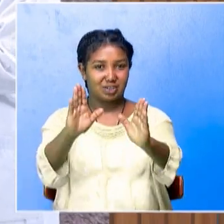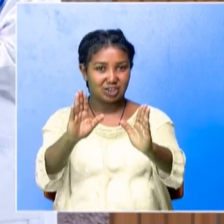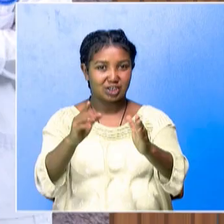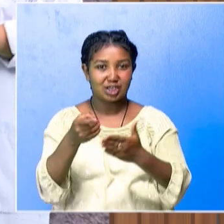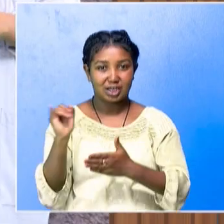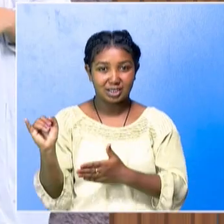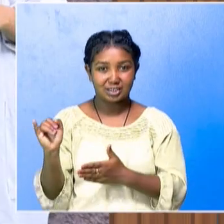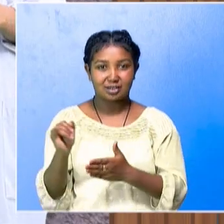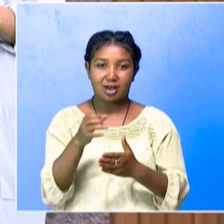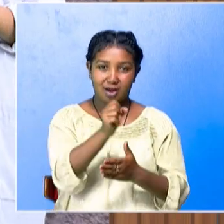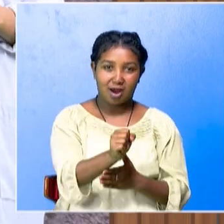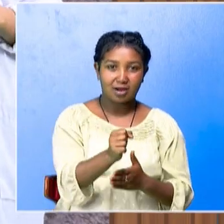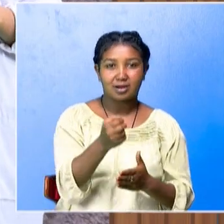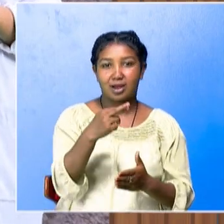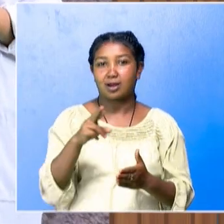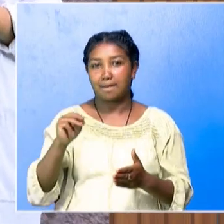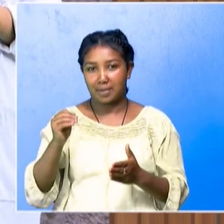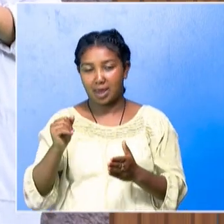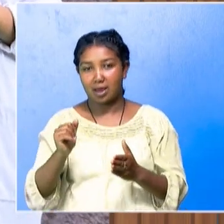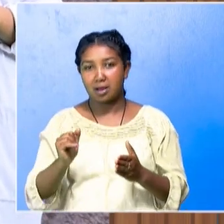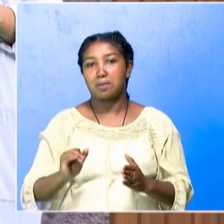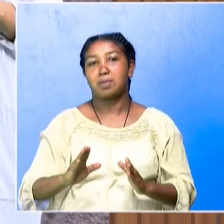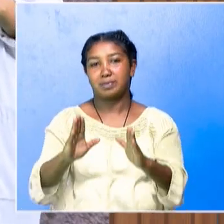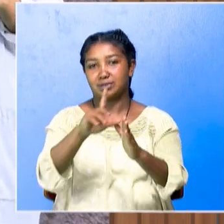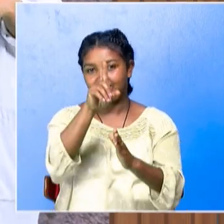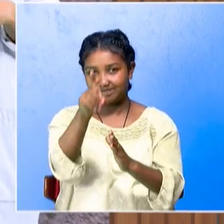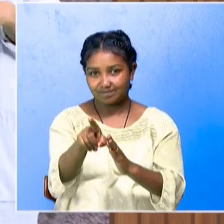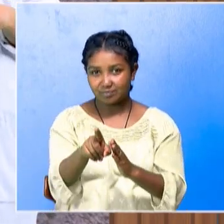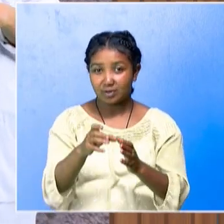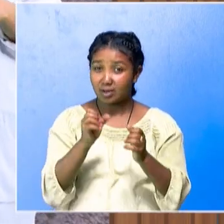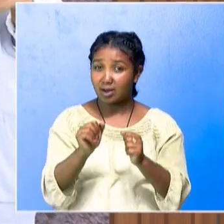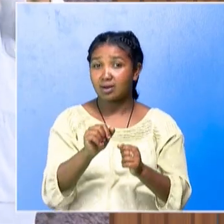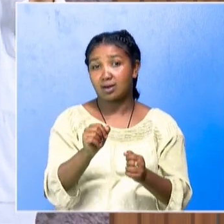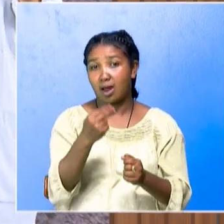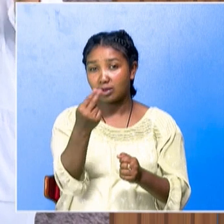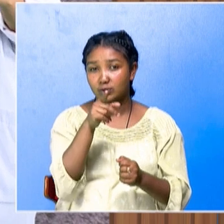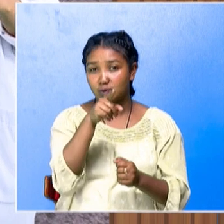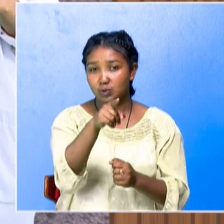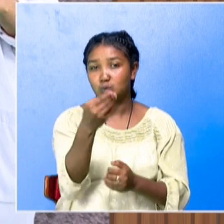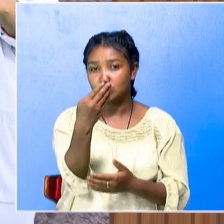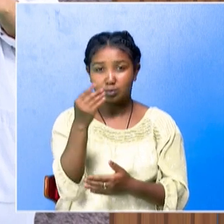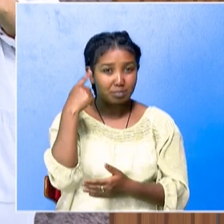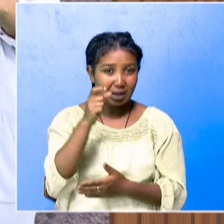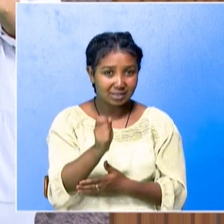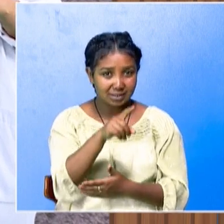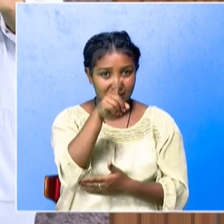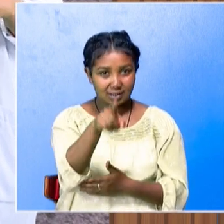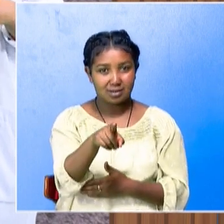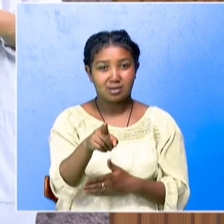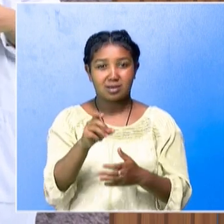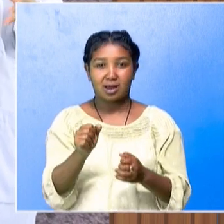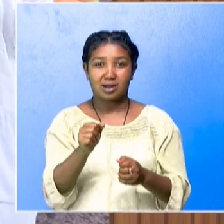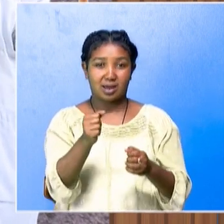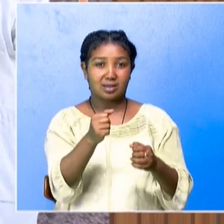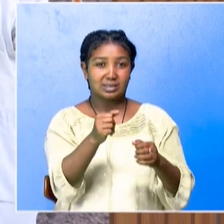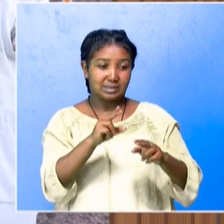Here is can and may. Can I use your pencil? Can I